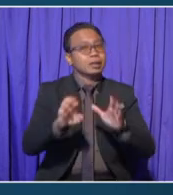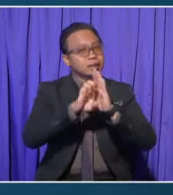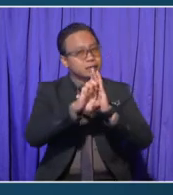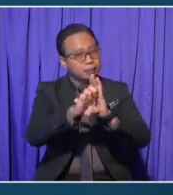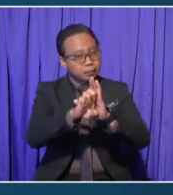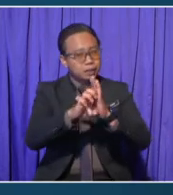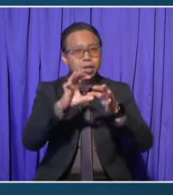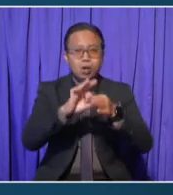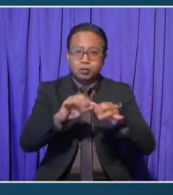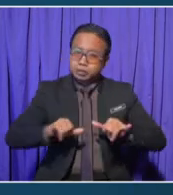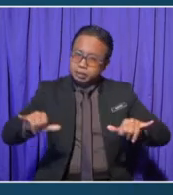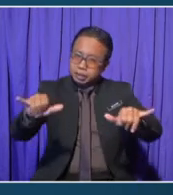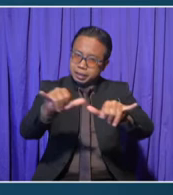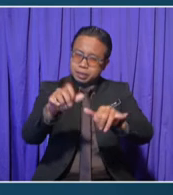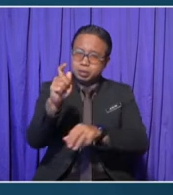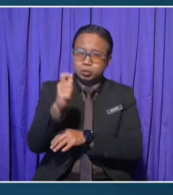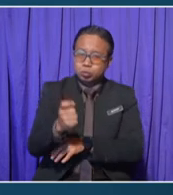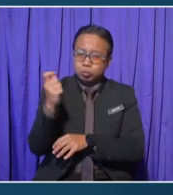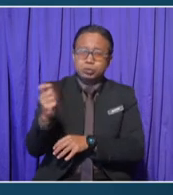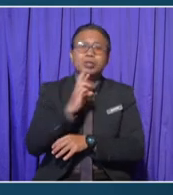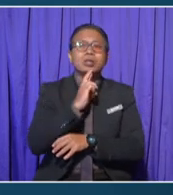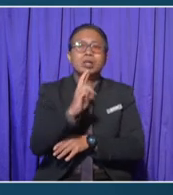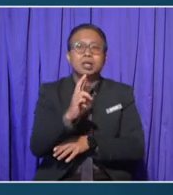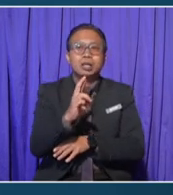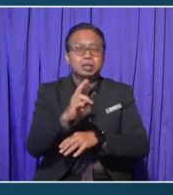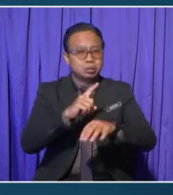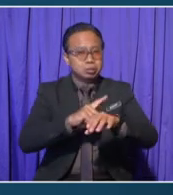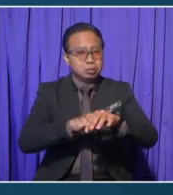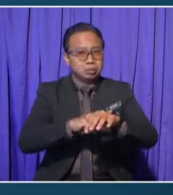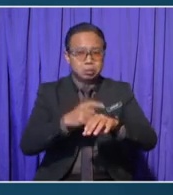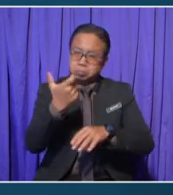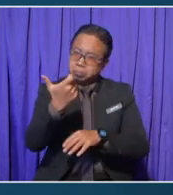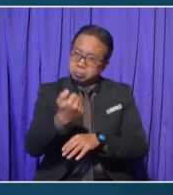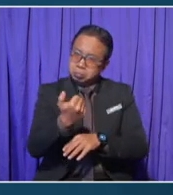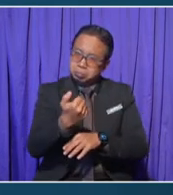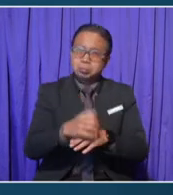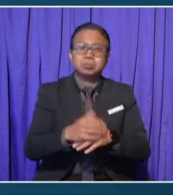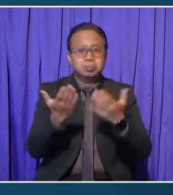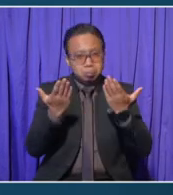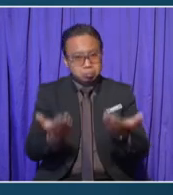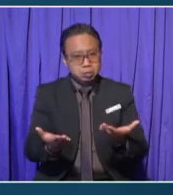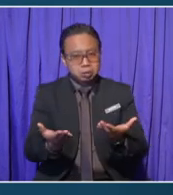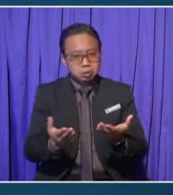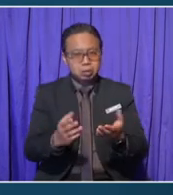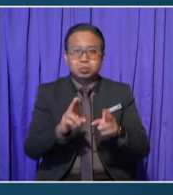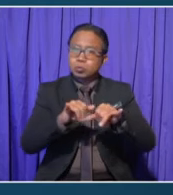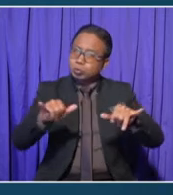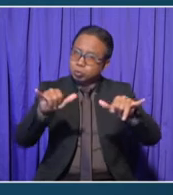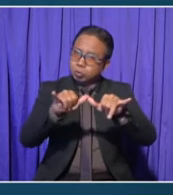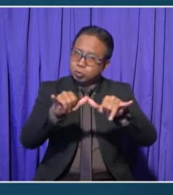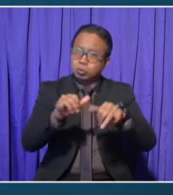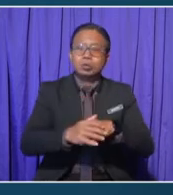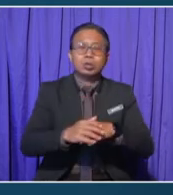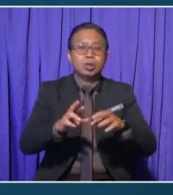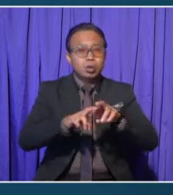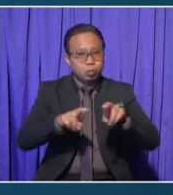Examples of standard tools are stopwatch, weighing scale, thermometer,